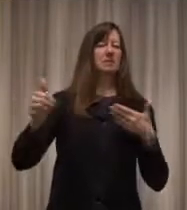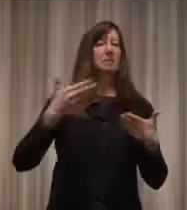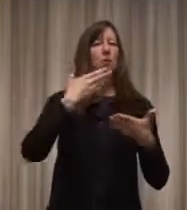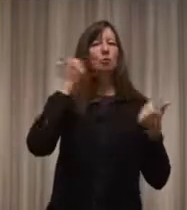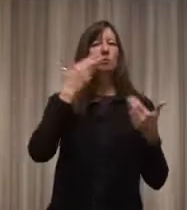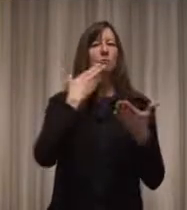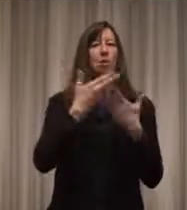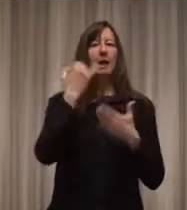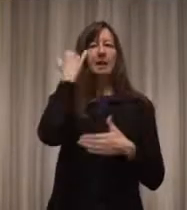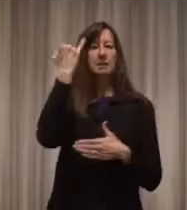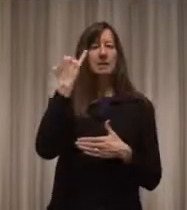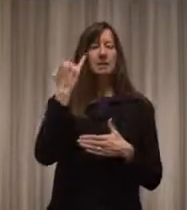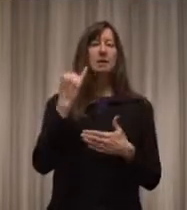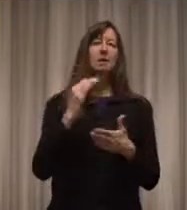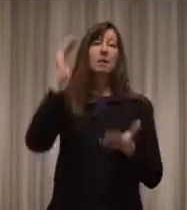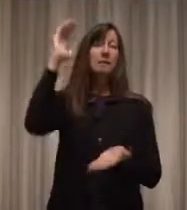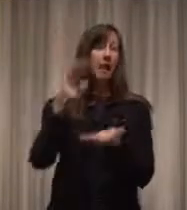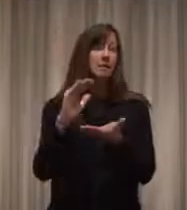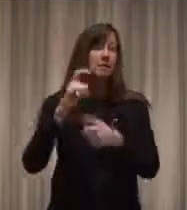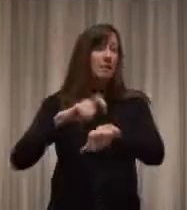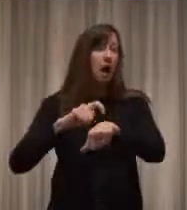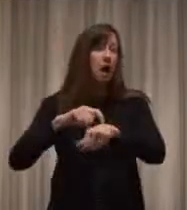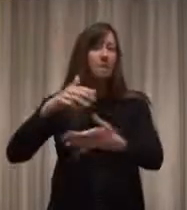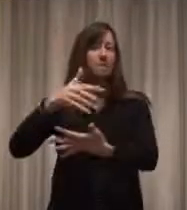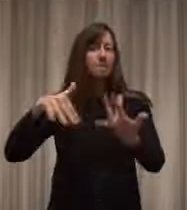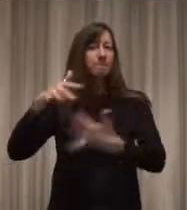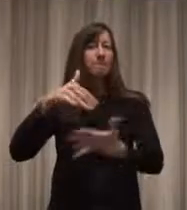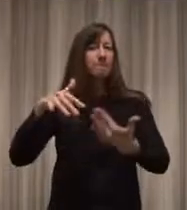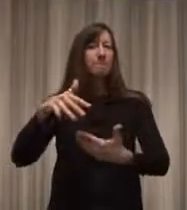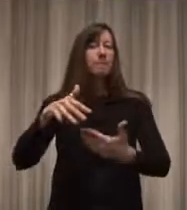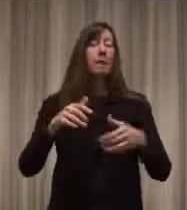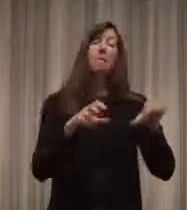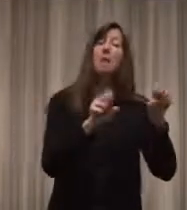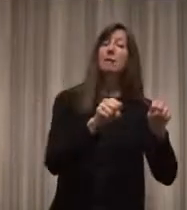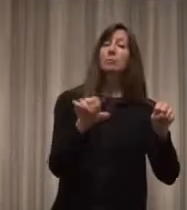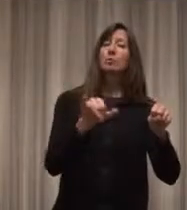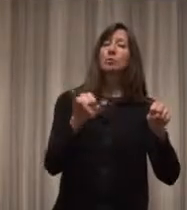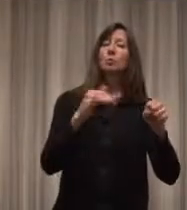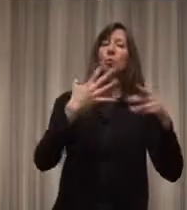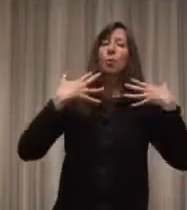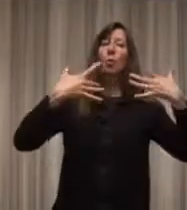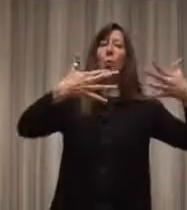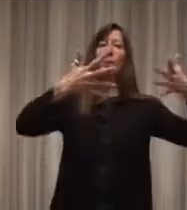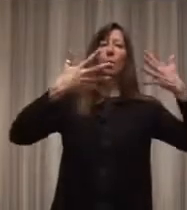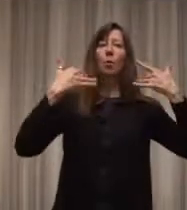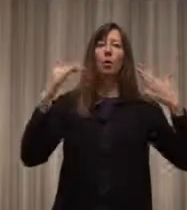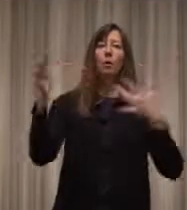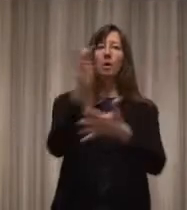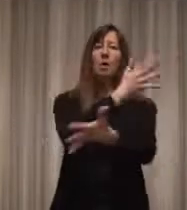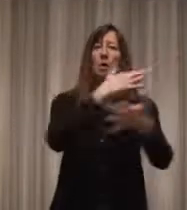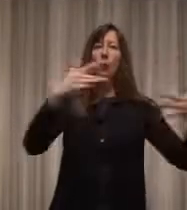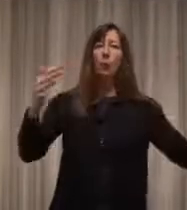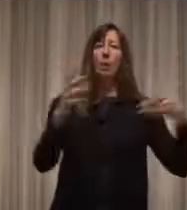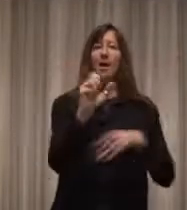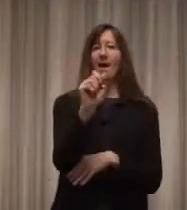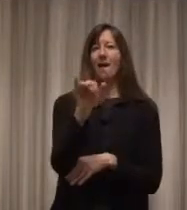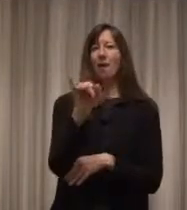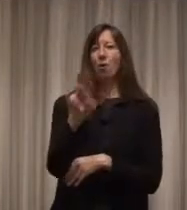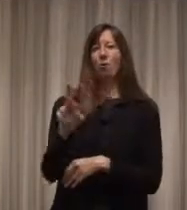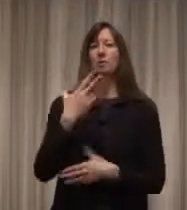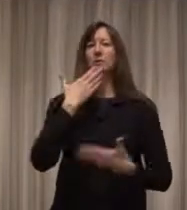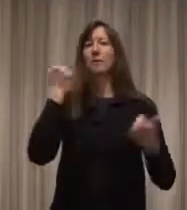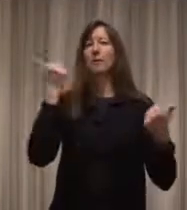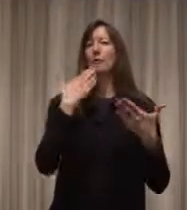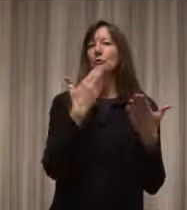are together, and if possible, having ventilation. We know from all the science now and health experts at this point